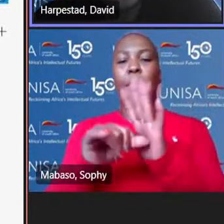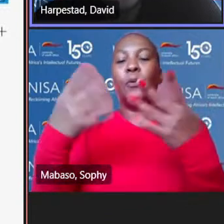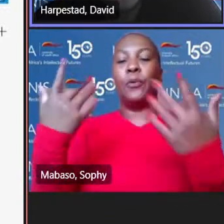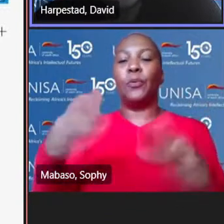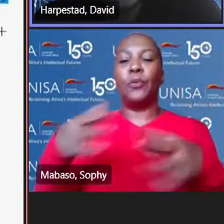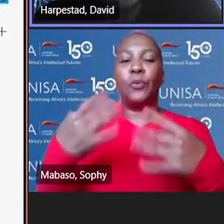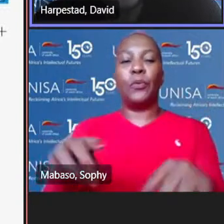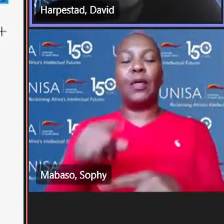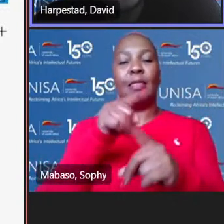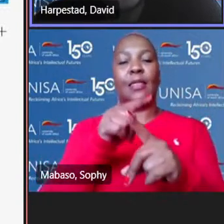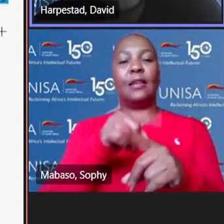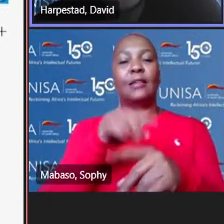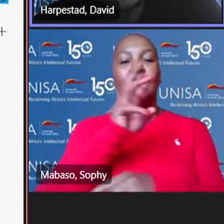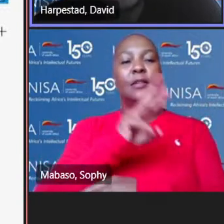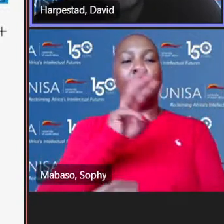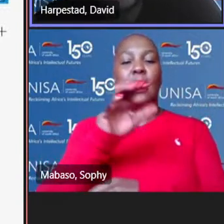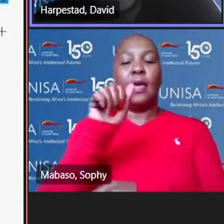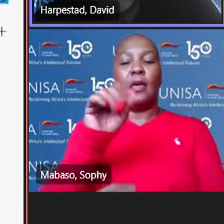it's